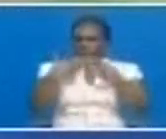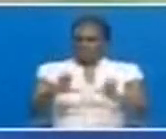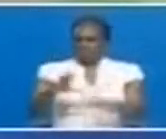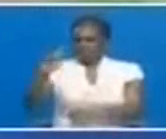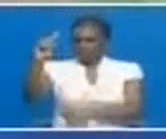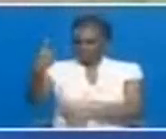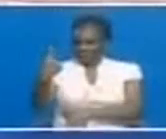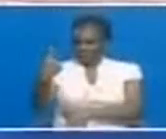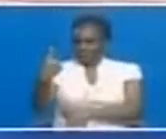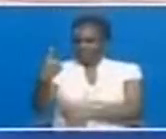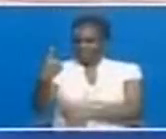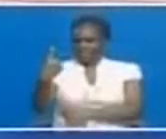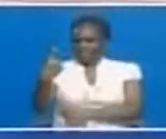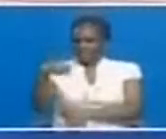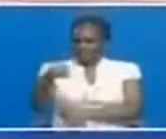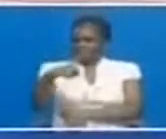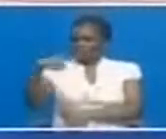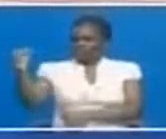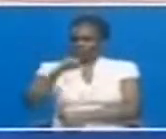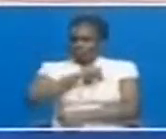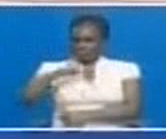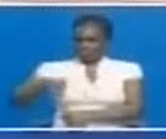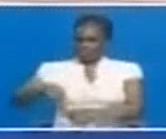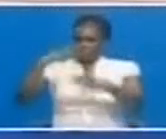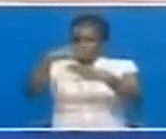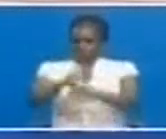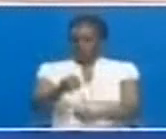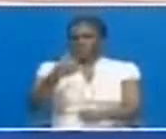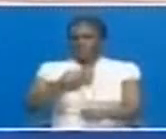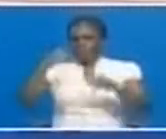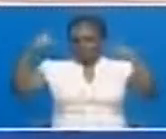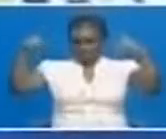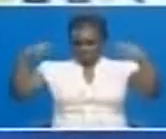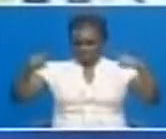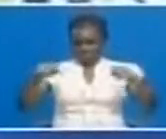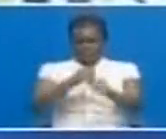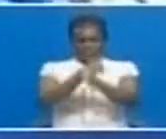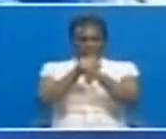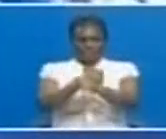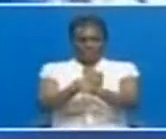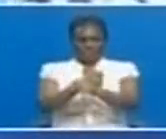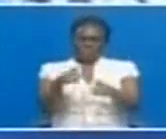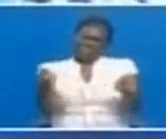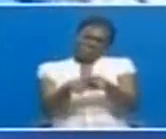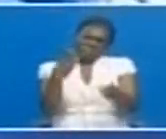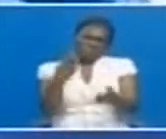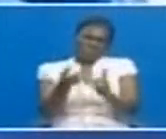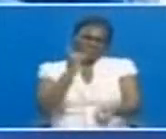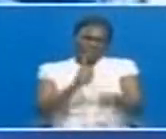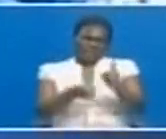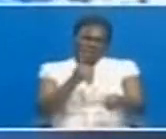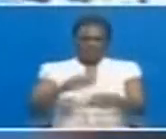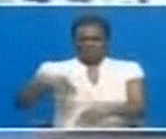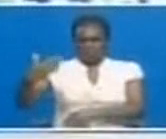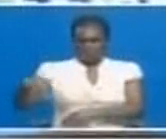race fast, however, will see her head to Beijing confident of a successful title defense. So it was something like we ran an easy race